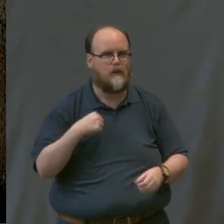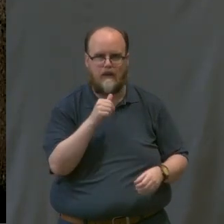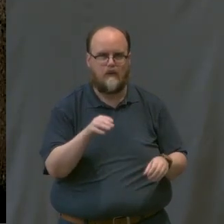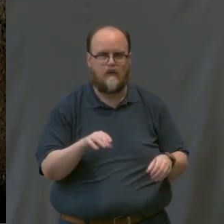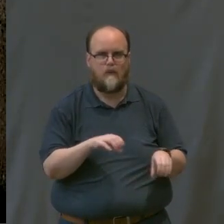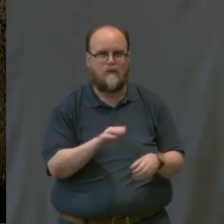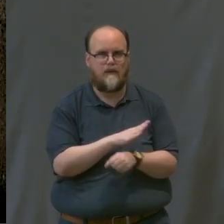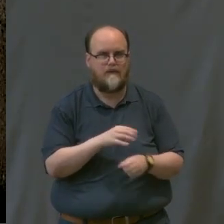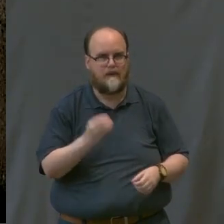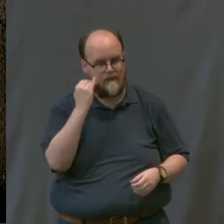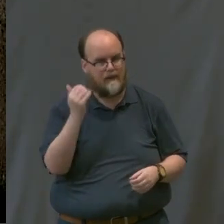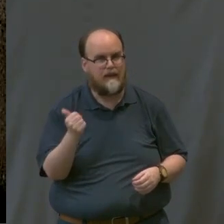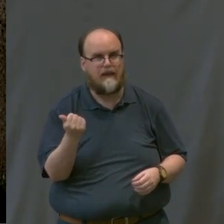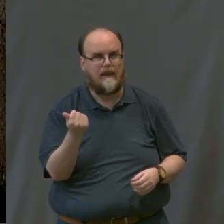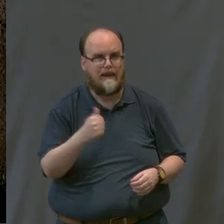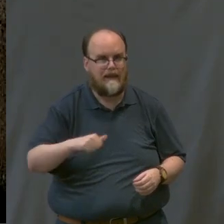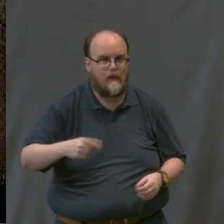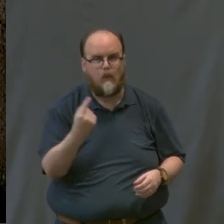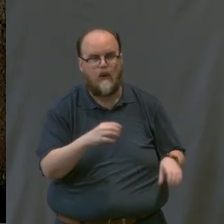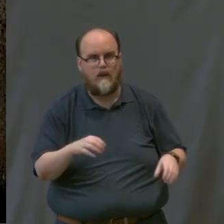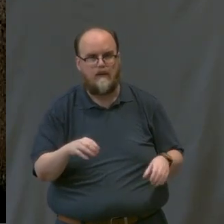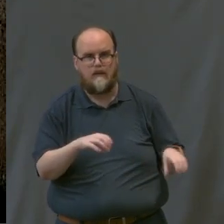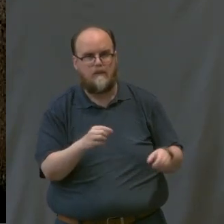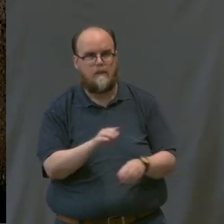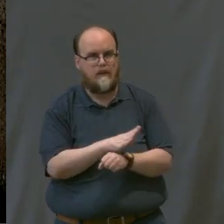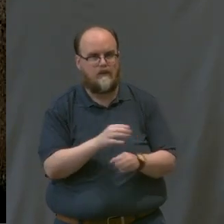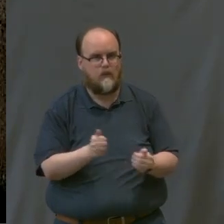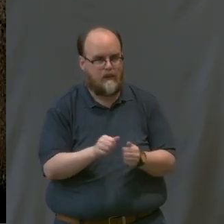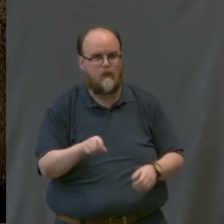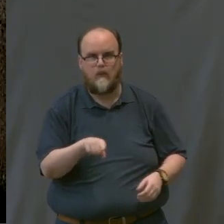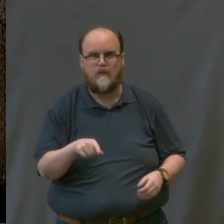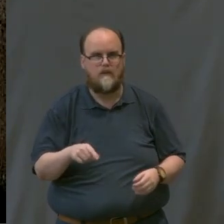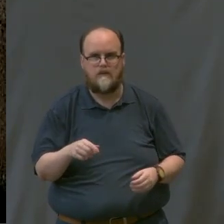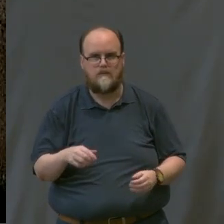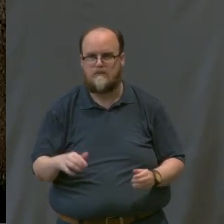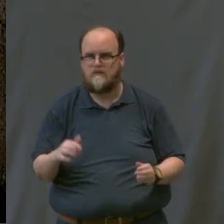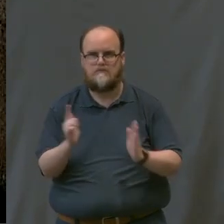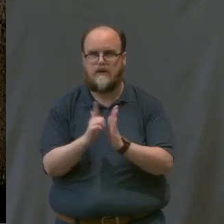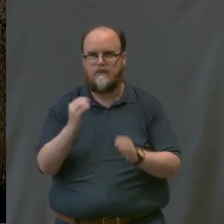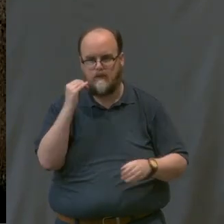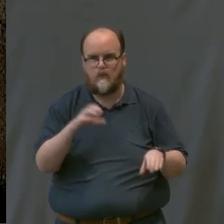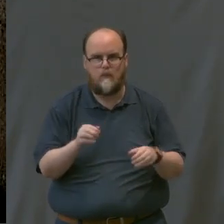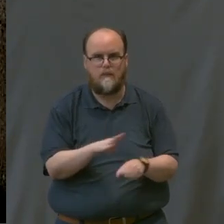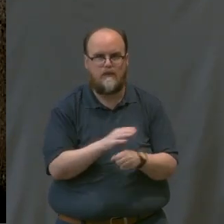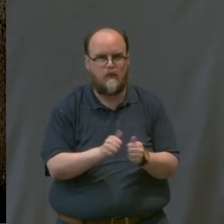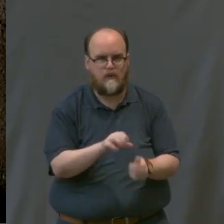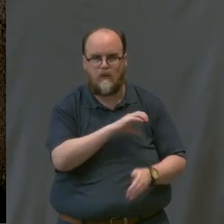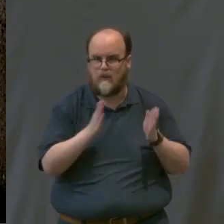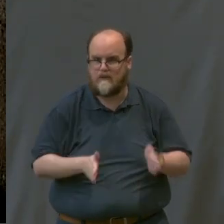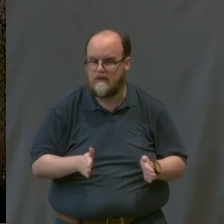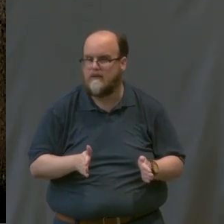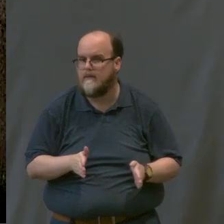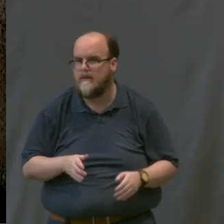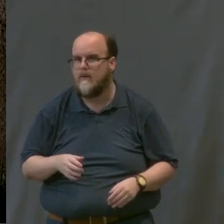you do business with those businesses and you own a business, we'll boycott you too. If you do business with one of these